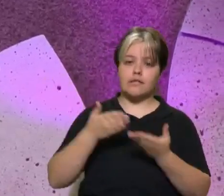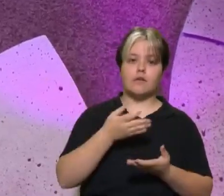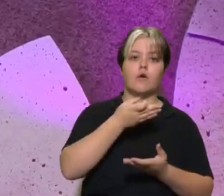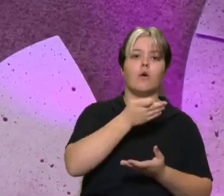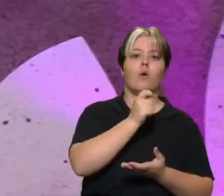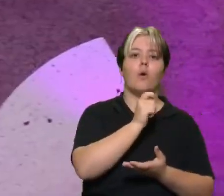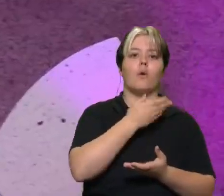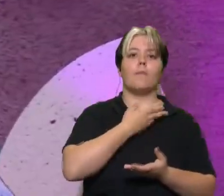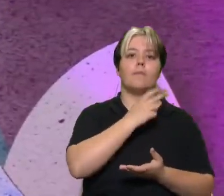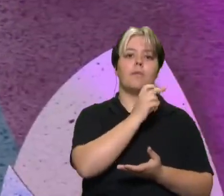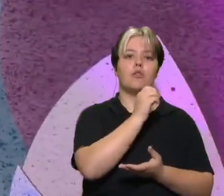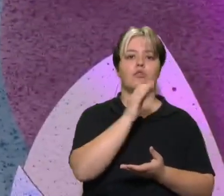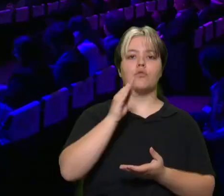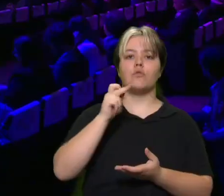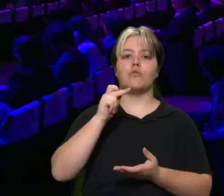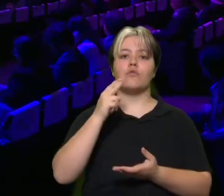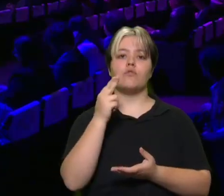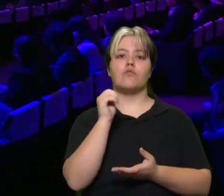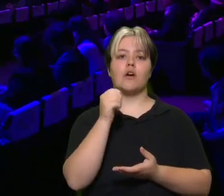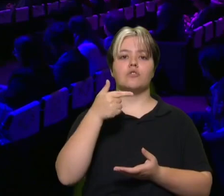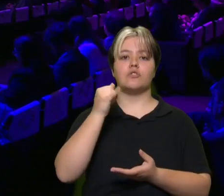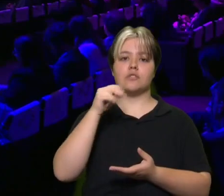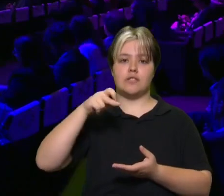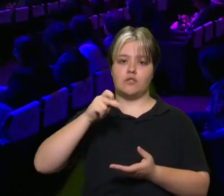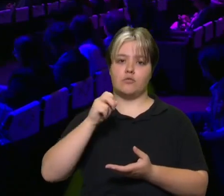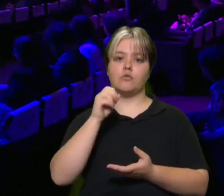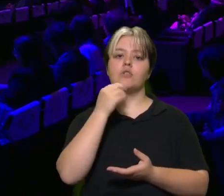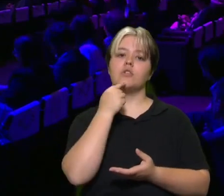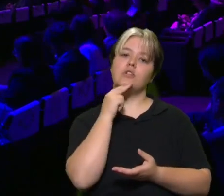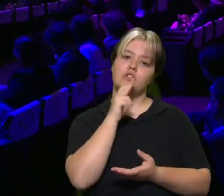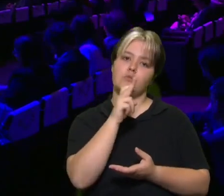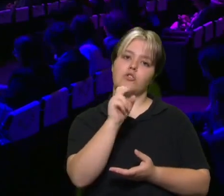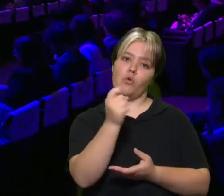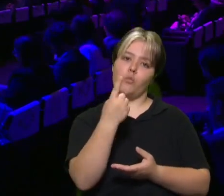And Pedro Faustino will now speak to us about